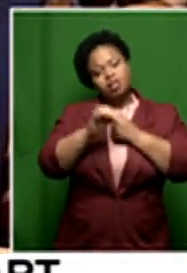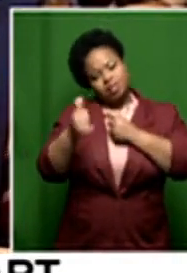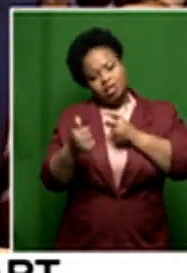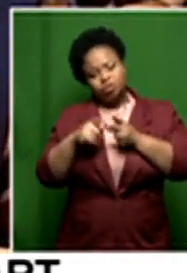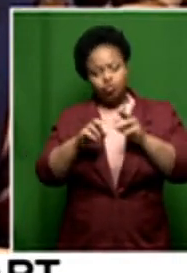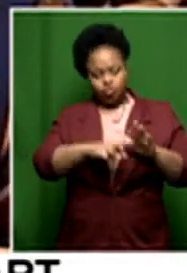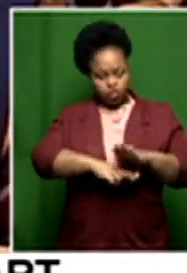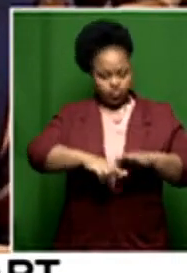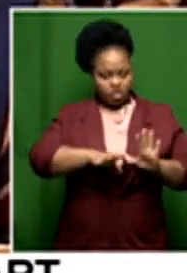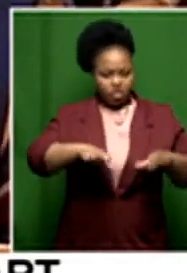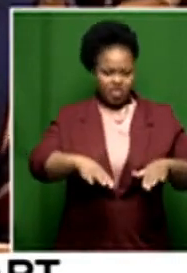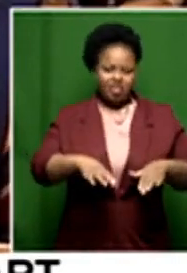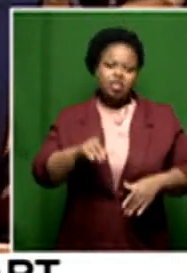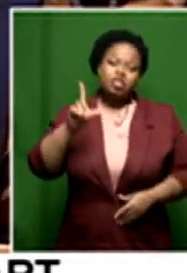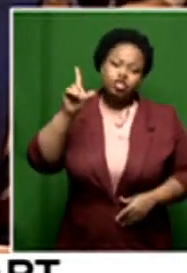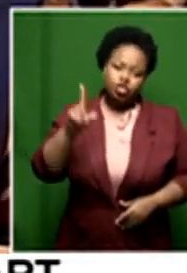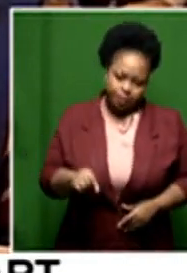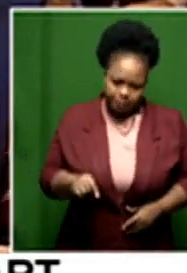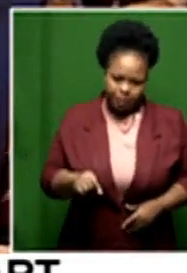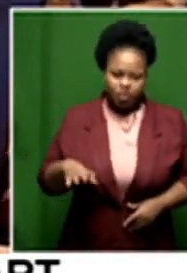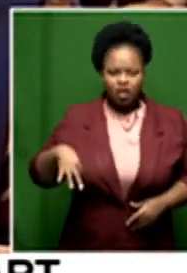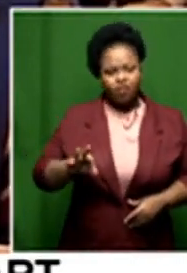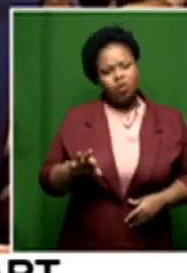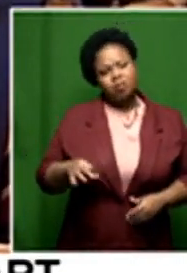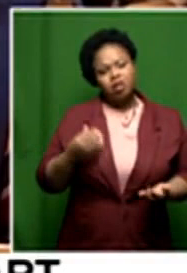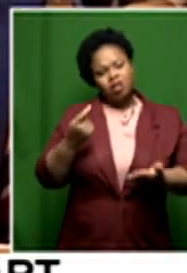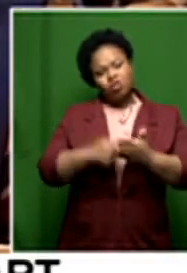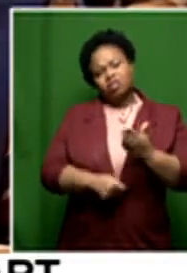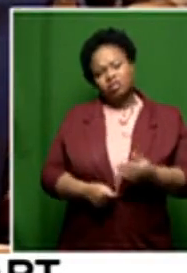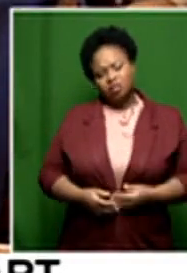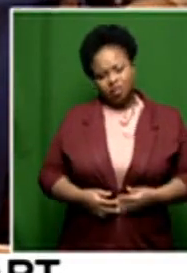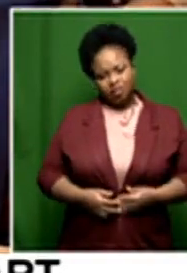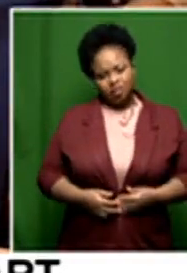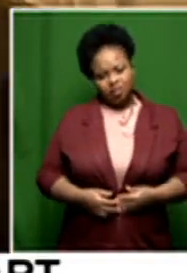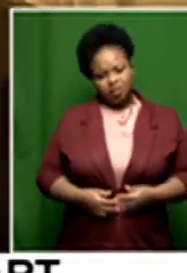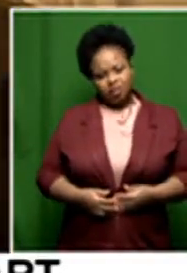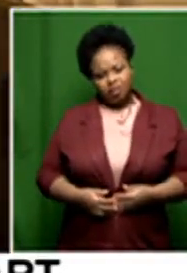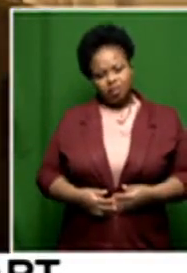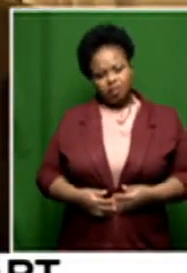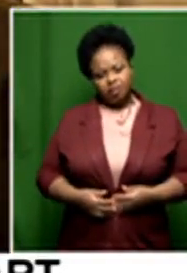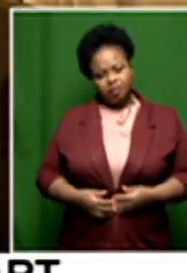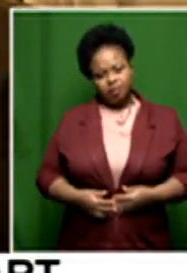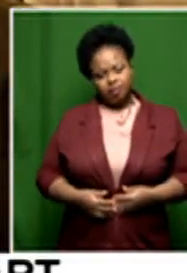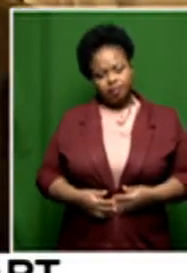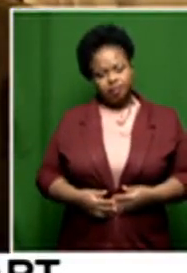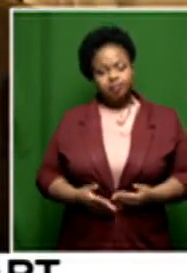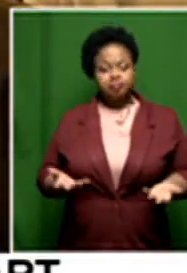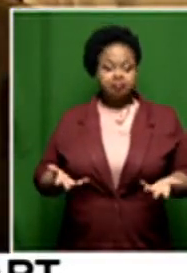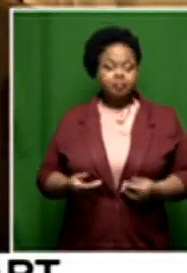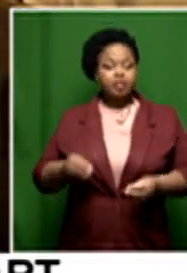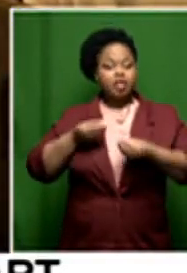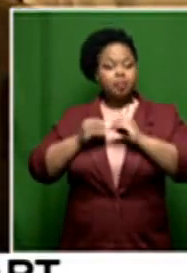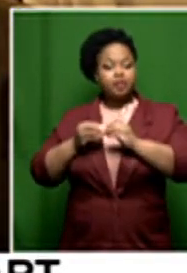their regions at a price that is affordable to their country and to their neighbors. Apart from meeting